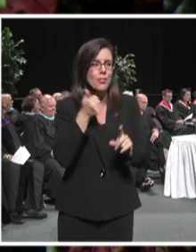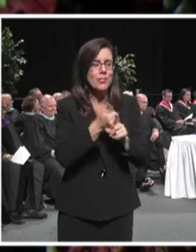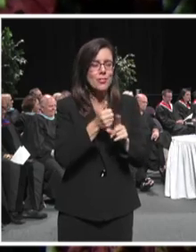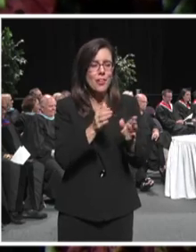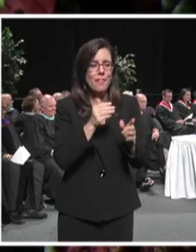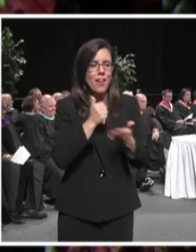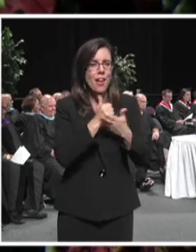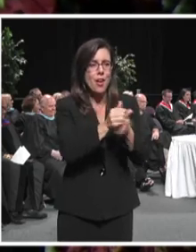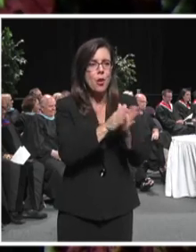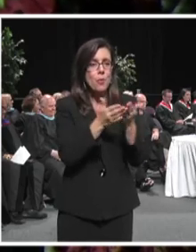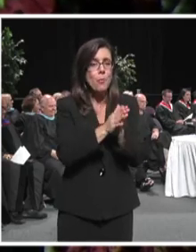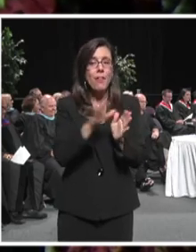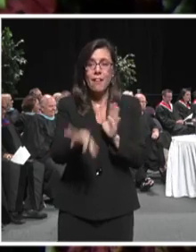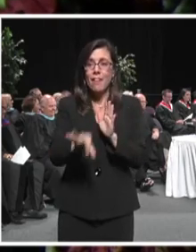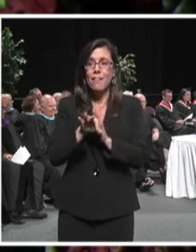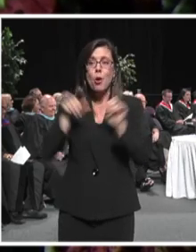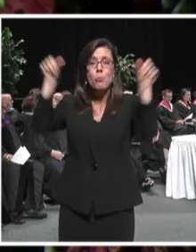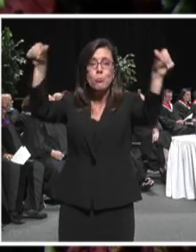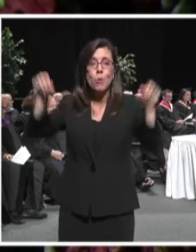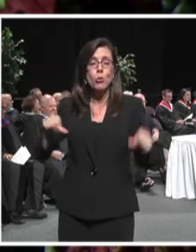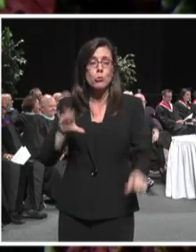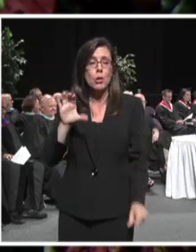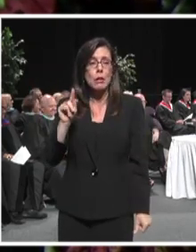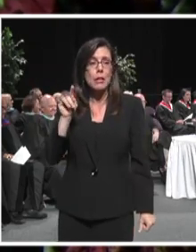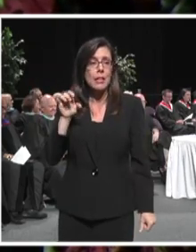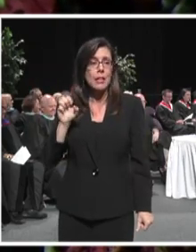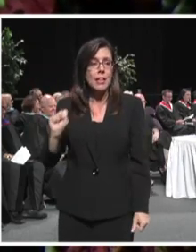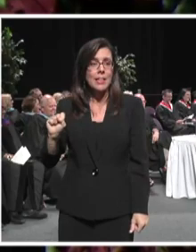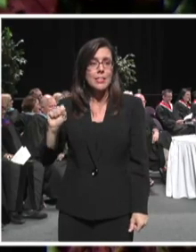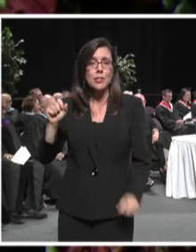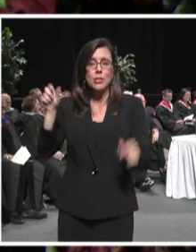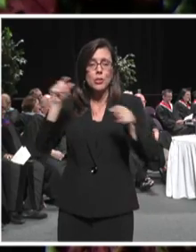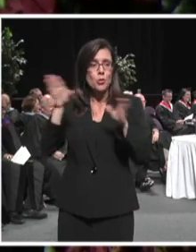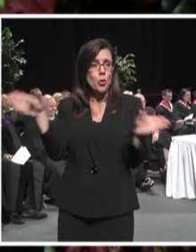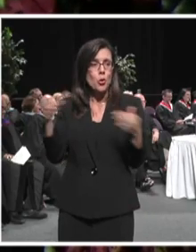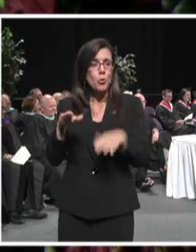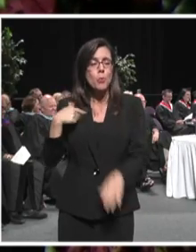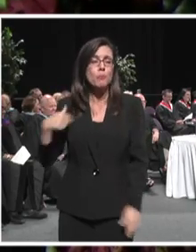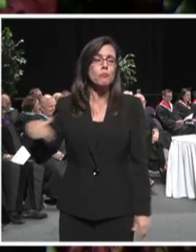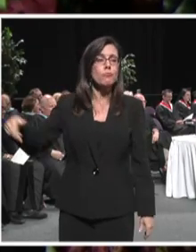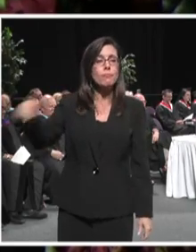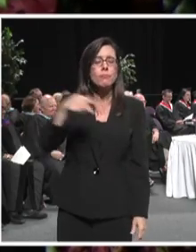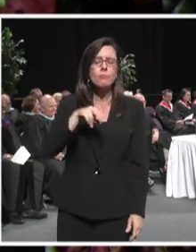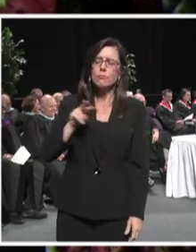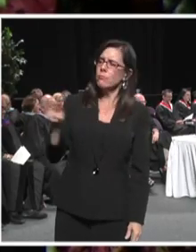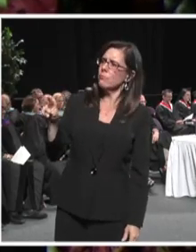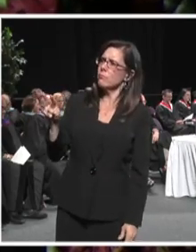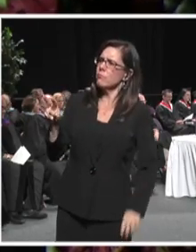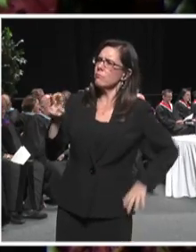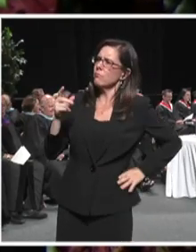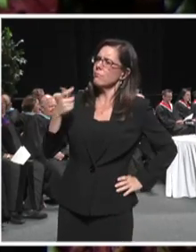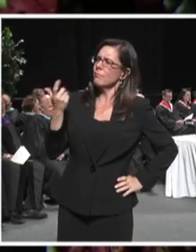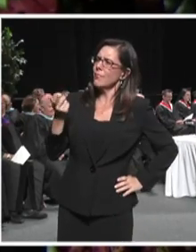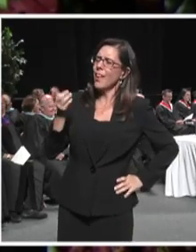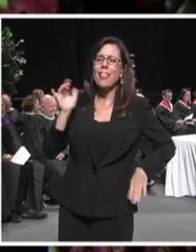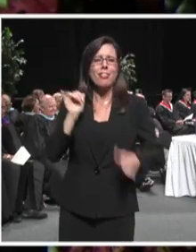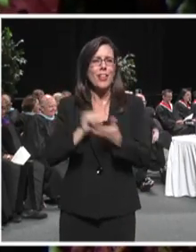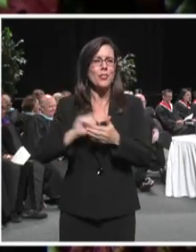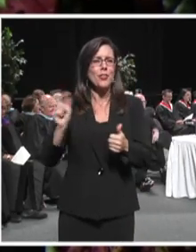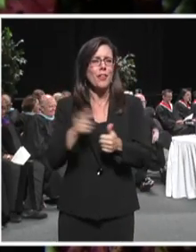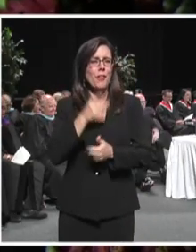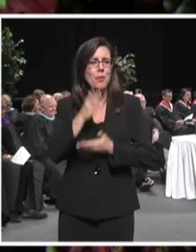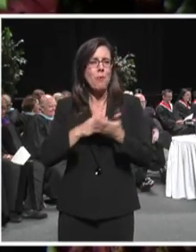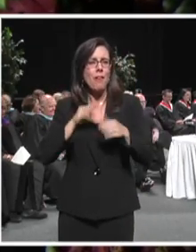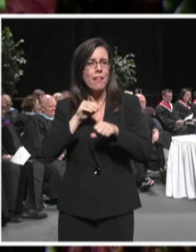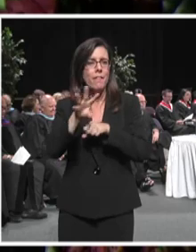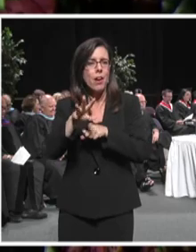I found it on a poster in Miss Casey's room. I was walking around there one day. And that's your first piece of advice.